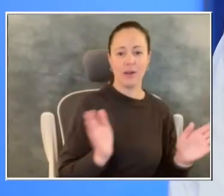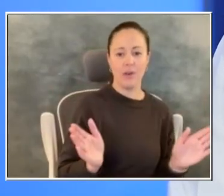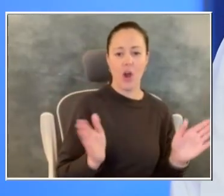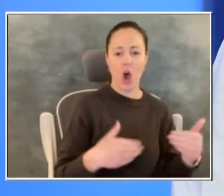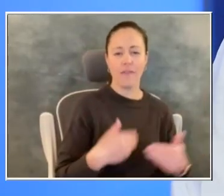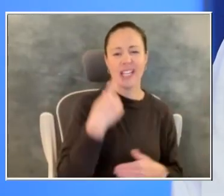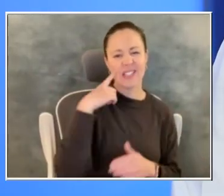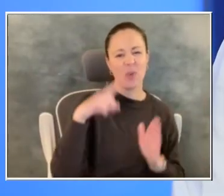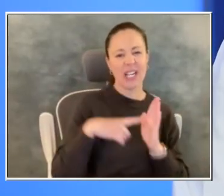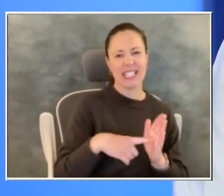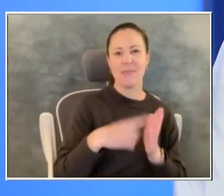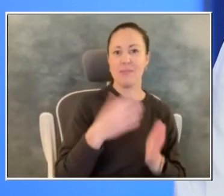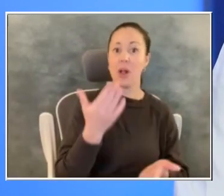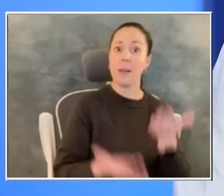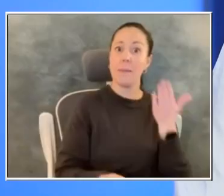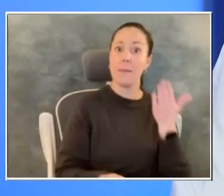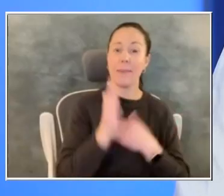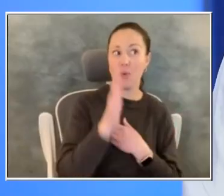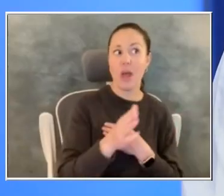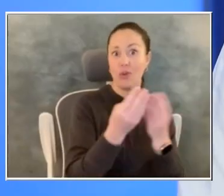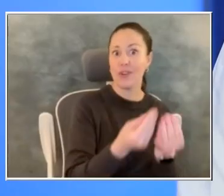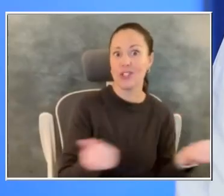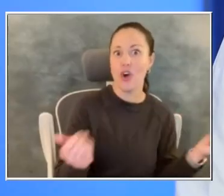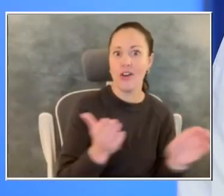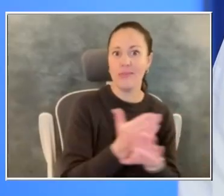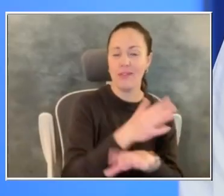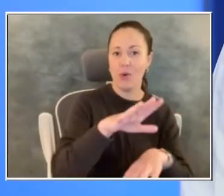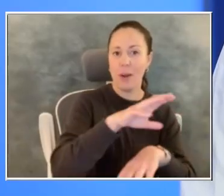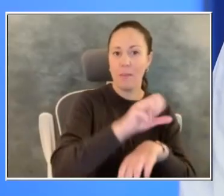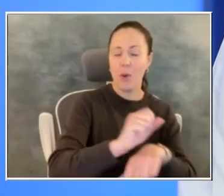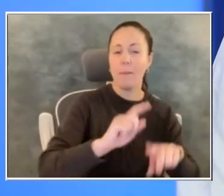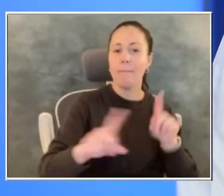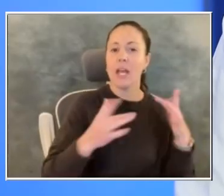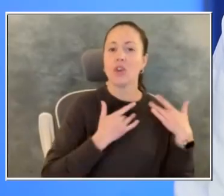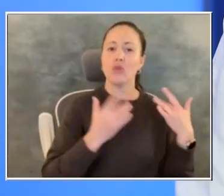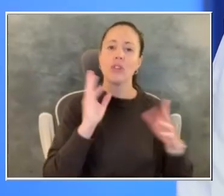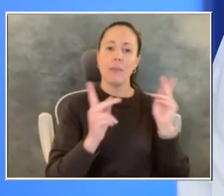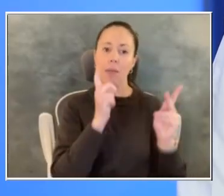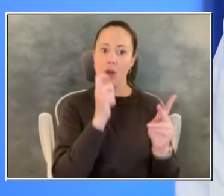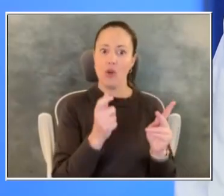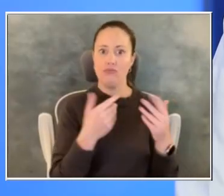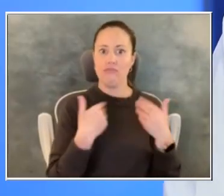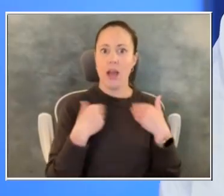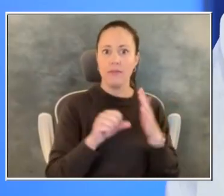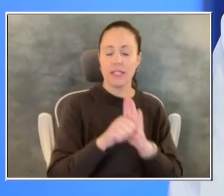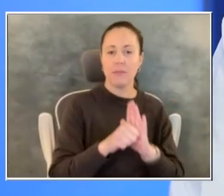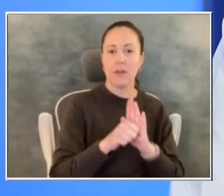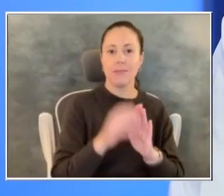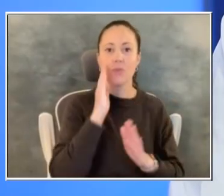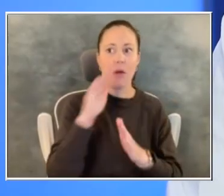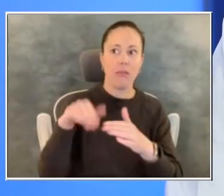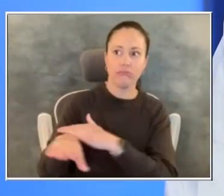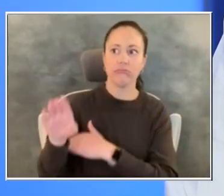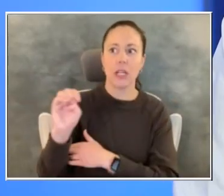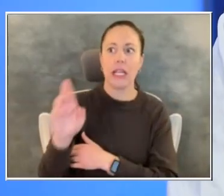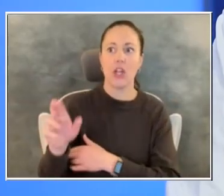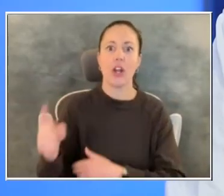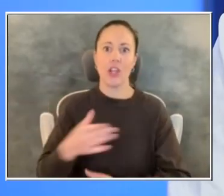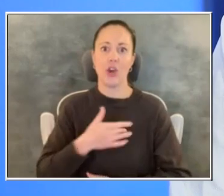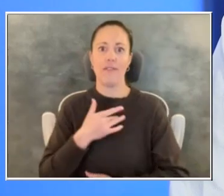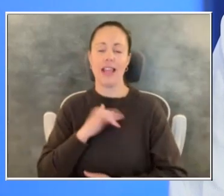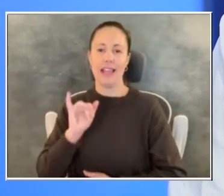may have resolved by then, but usually people who are presenting are coming to the emergency room because they're feeling the palpitations, they're